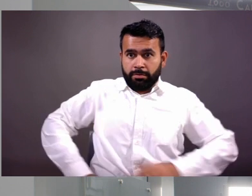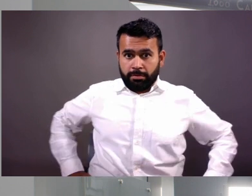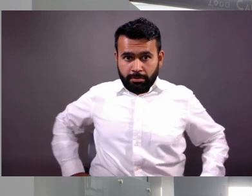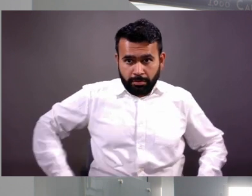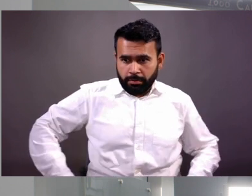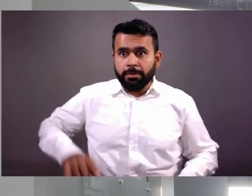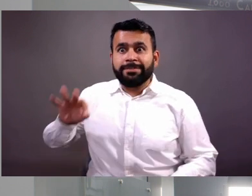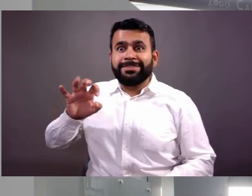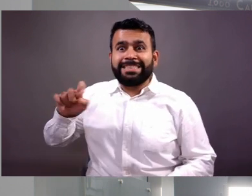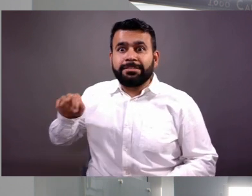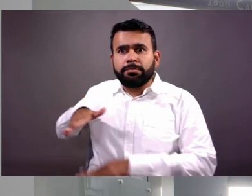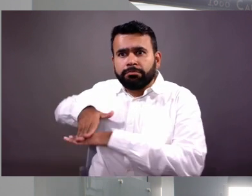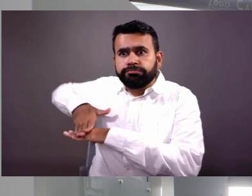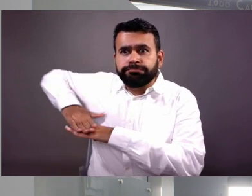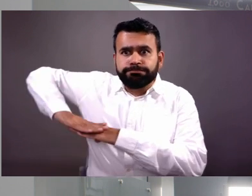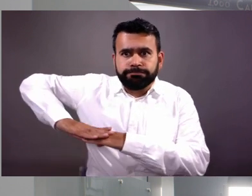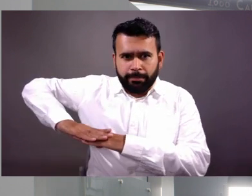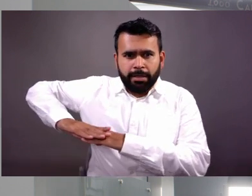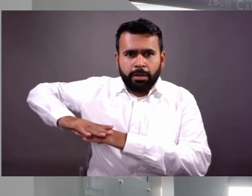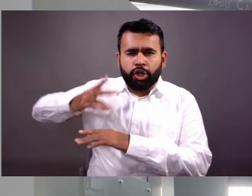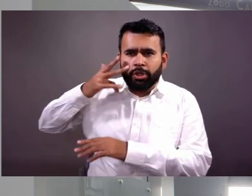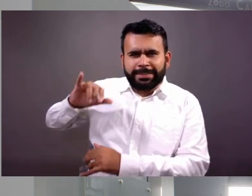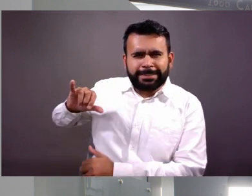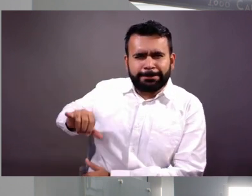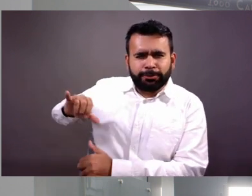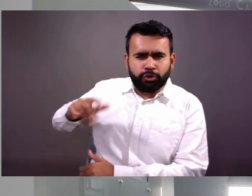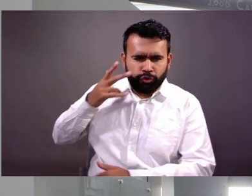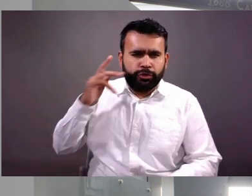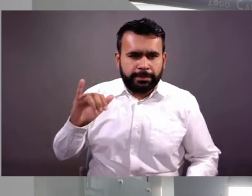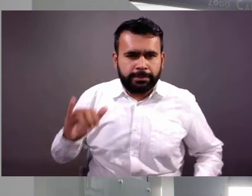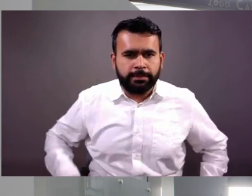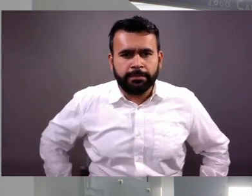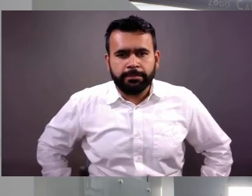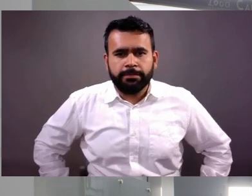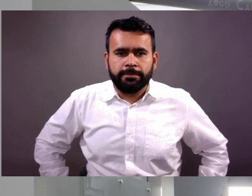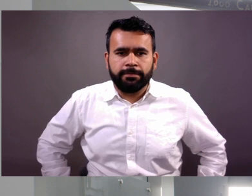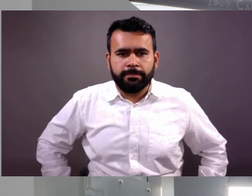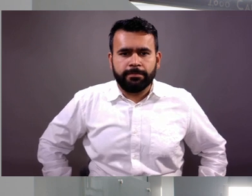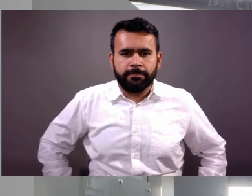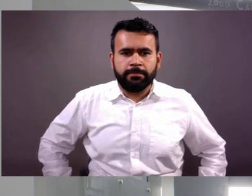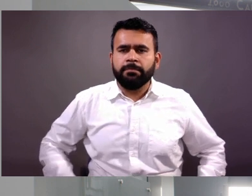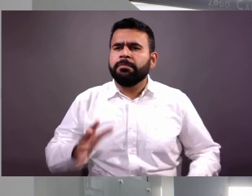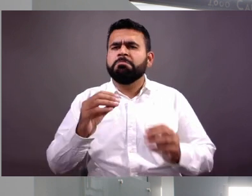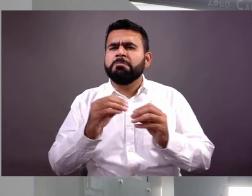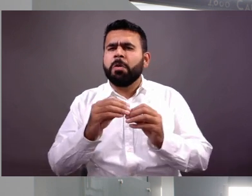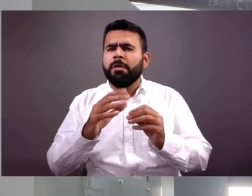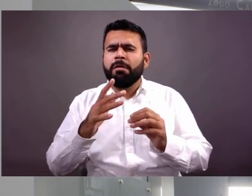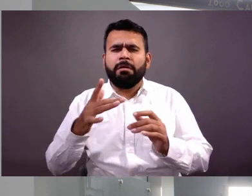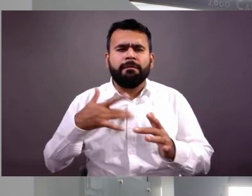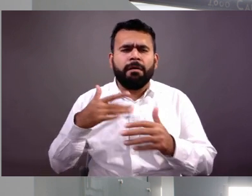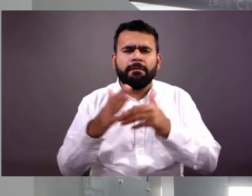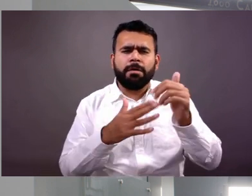your elbow. Now, some dancers like to really put in their chest and do a chest roll with it. You don't have to, just personal